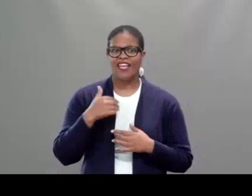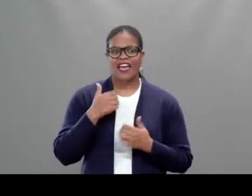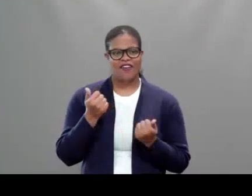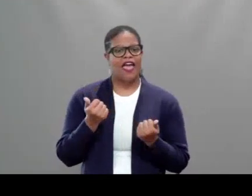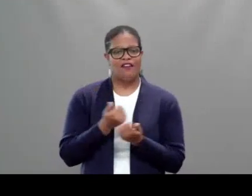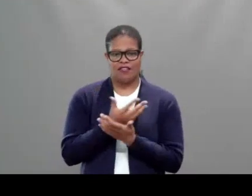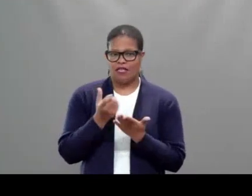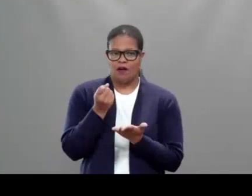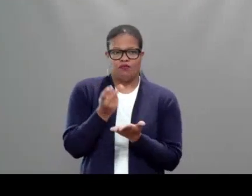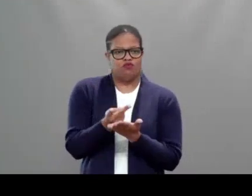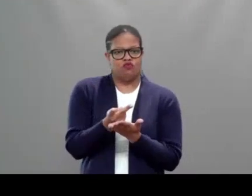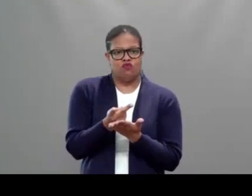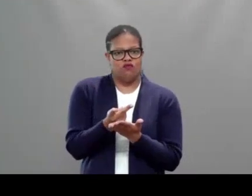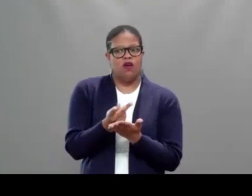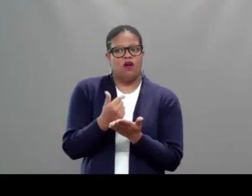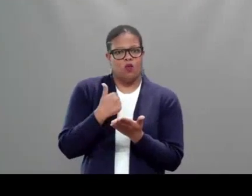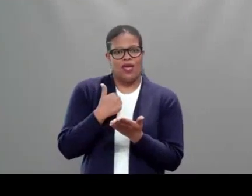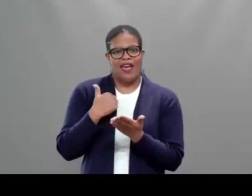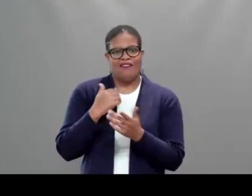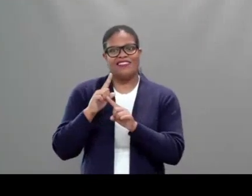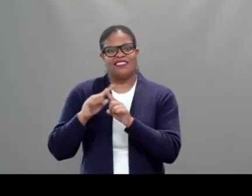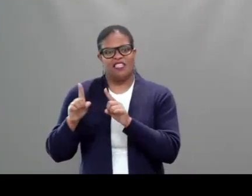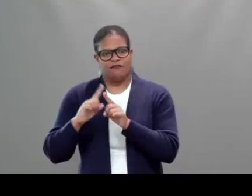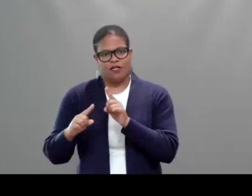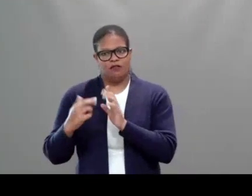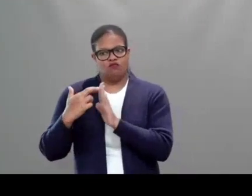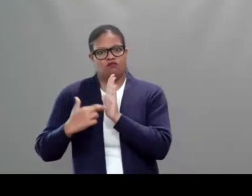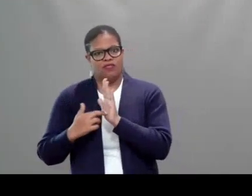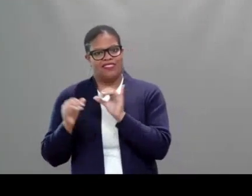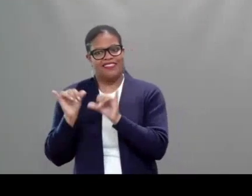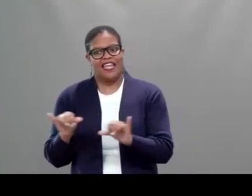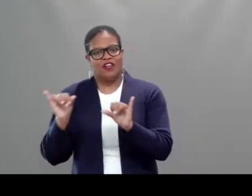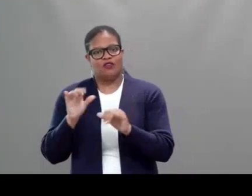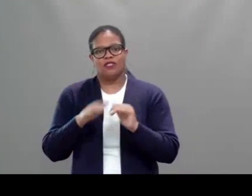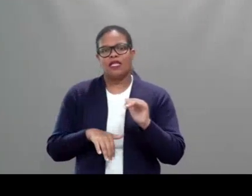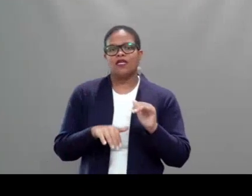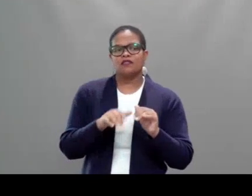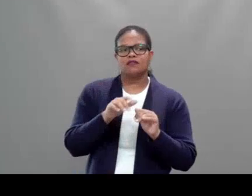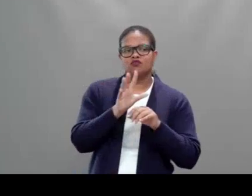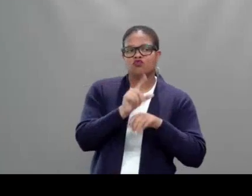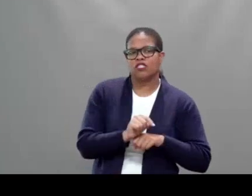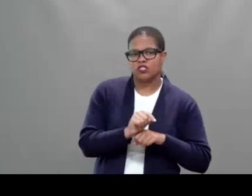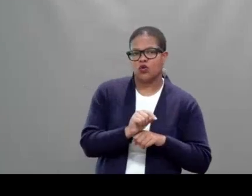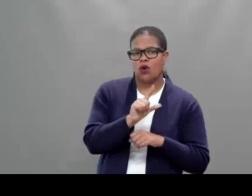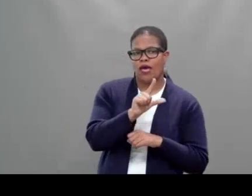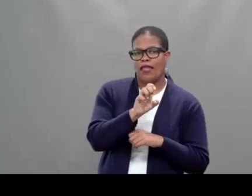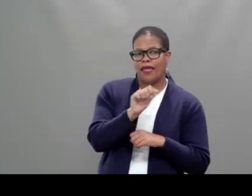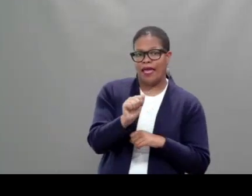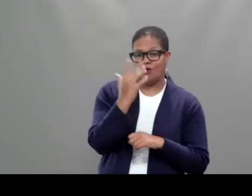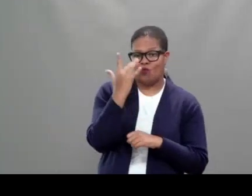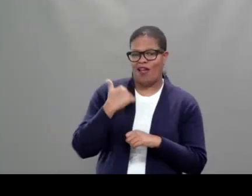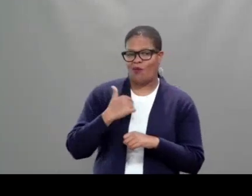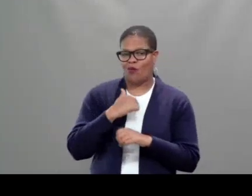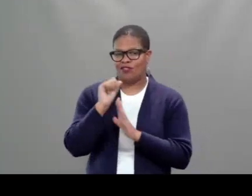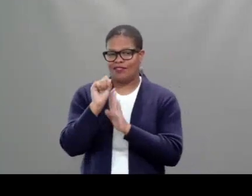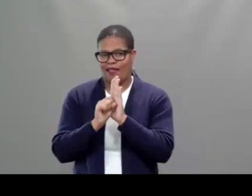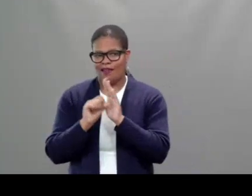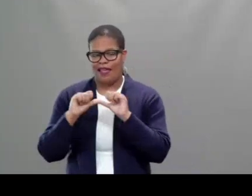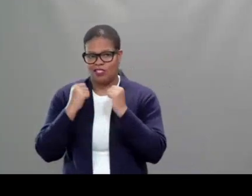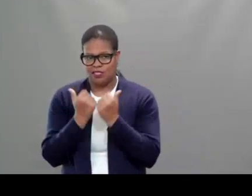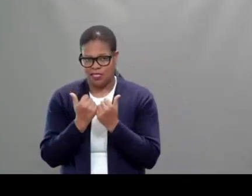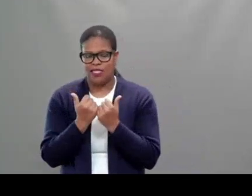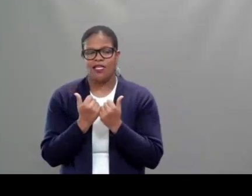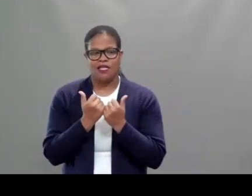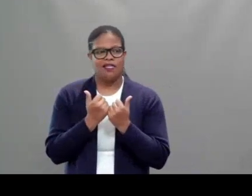everything approved. We're held to a different standard than what your traditional LEAs are held to because we're a state agency. We have